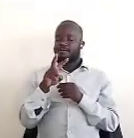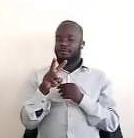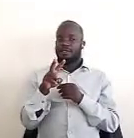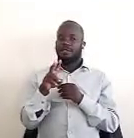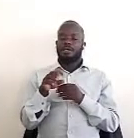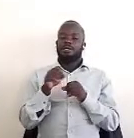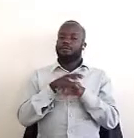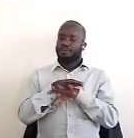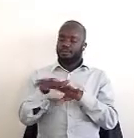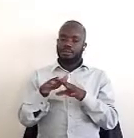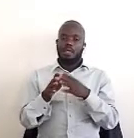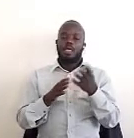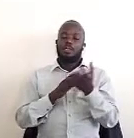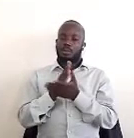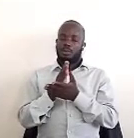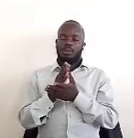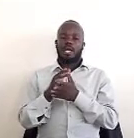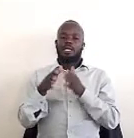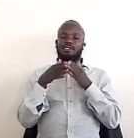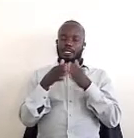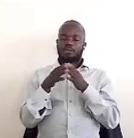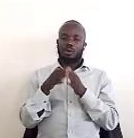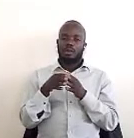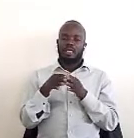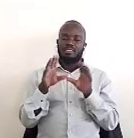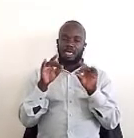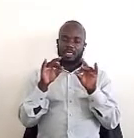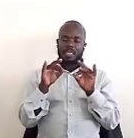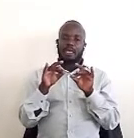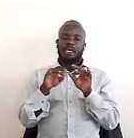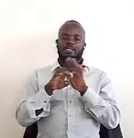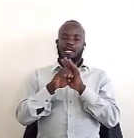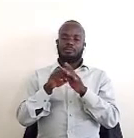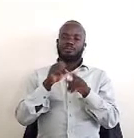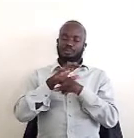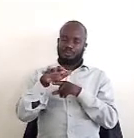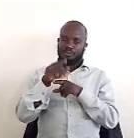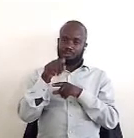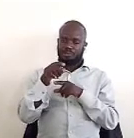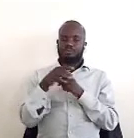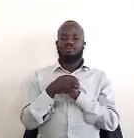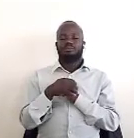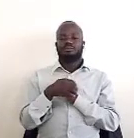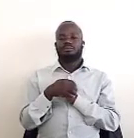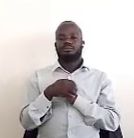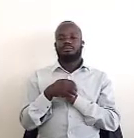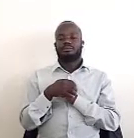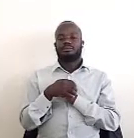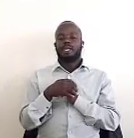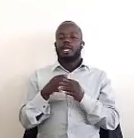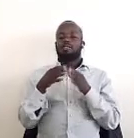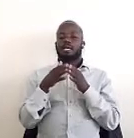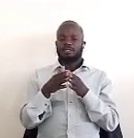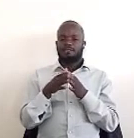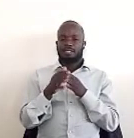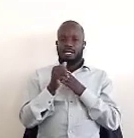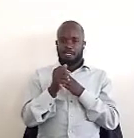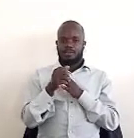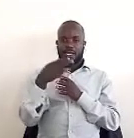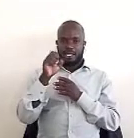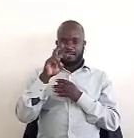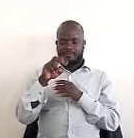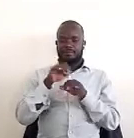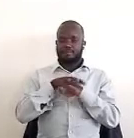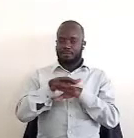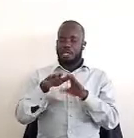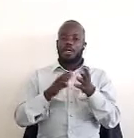transmission. HIV is transmitted through an exchange of sexual fluids such as semen and vaginal transmission. Sexual